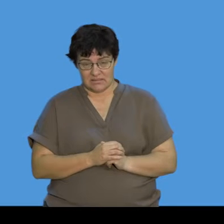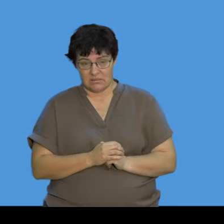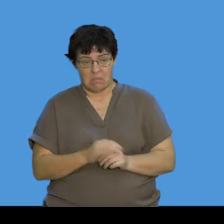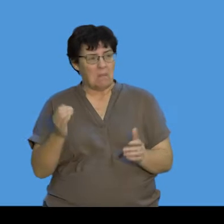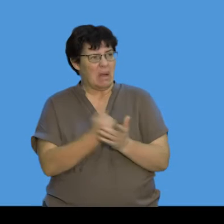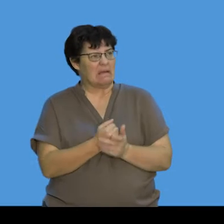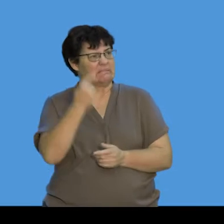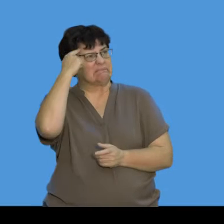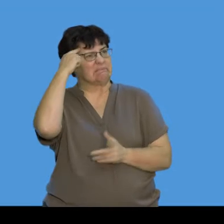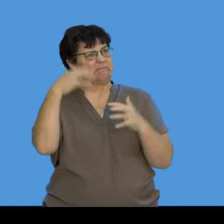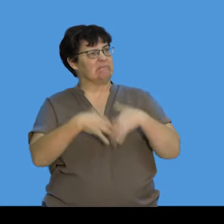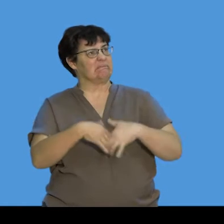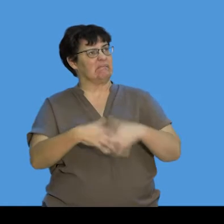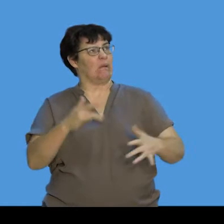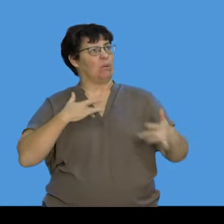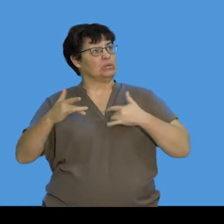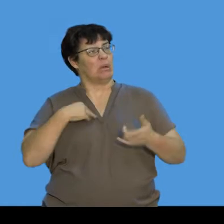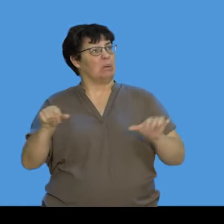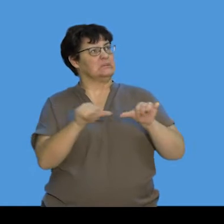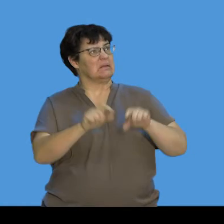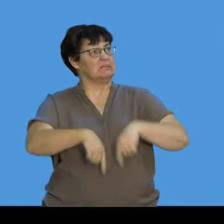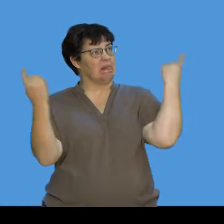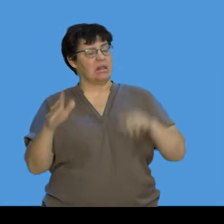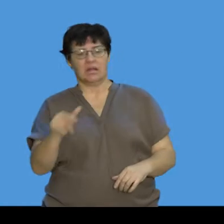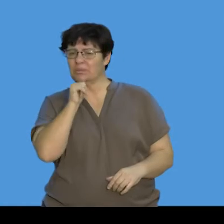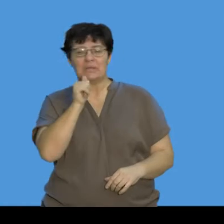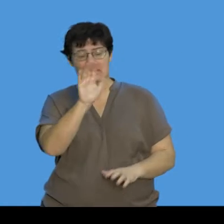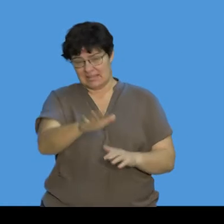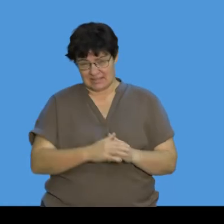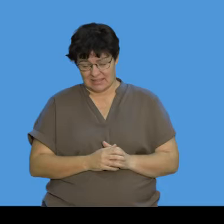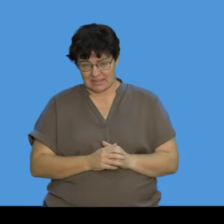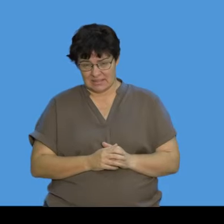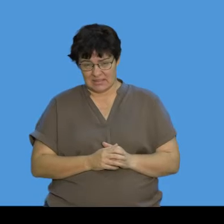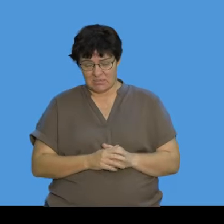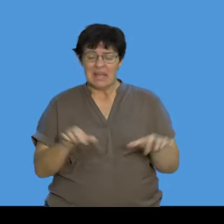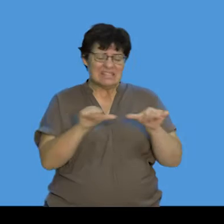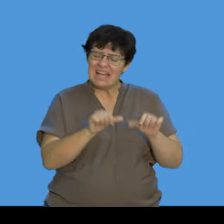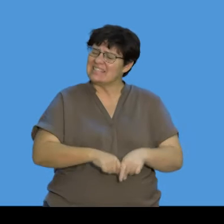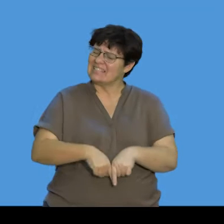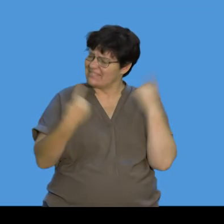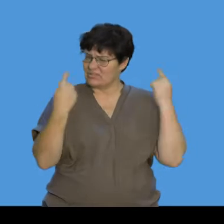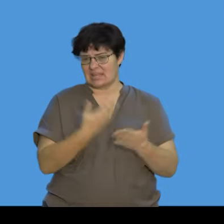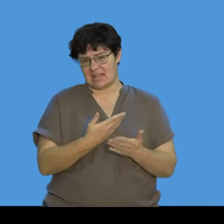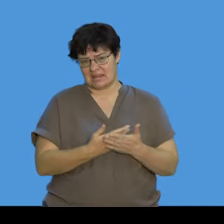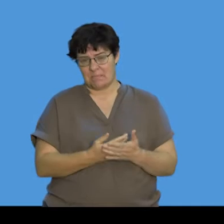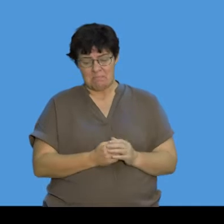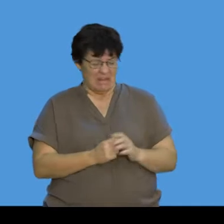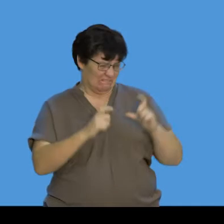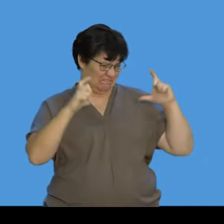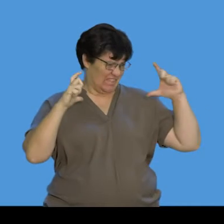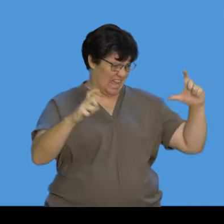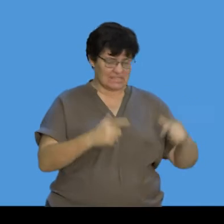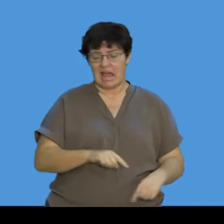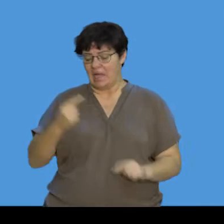need to even concern yourself about. So these things will be different in size. One can be very big, one can be